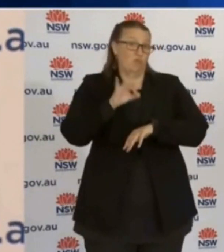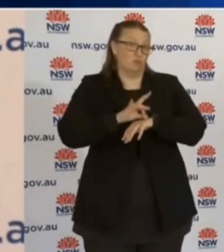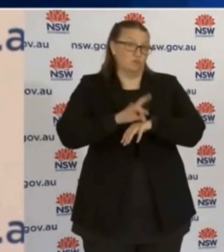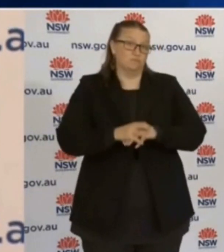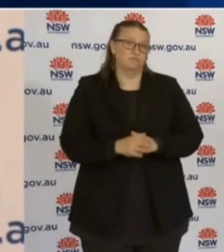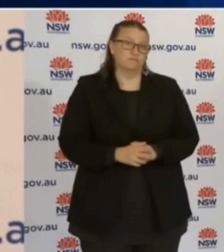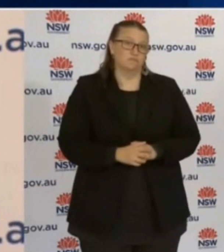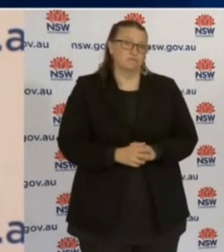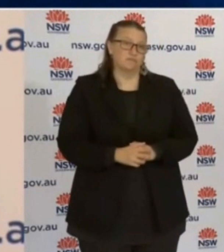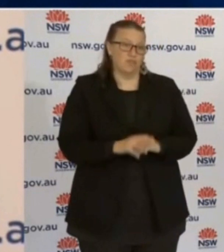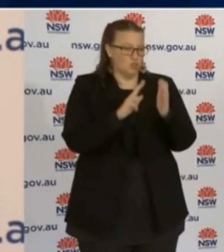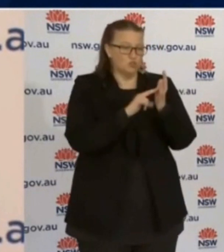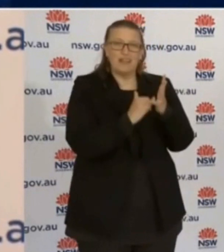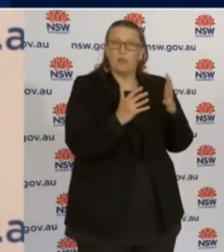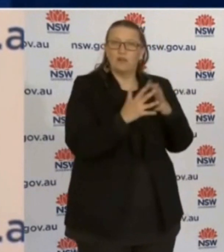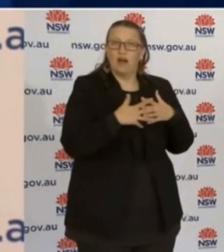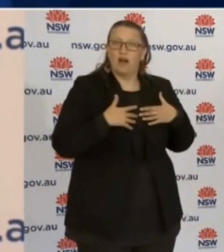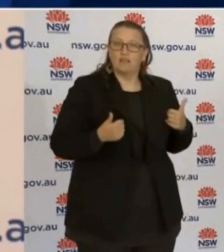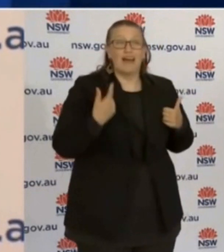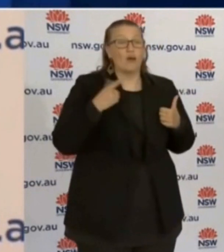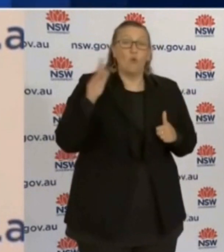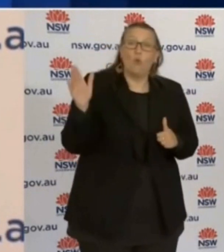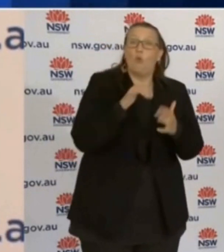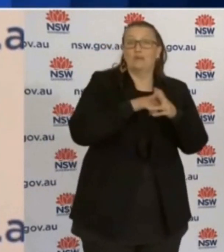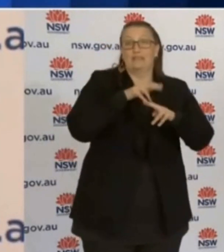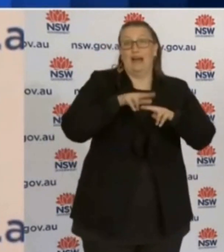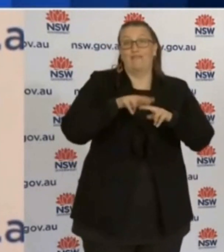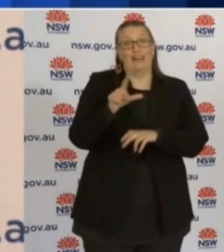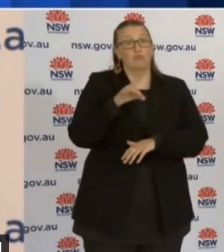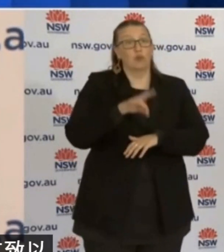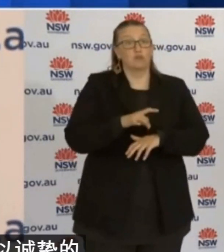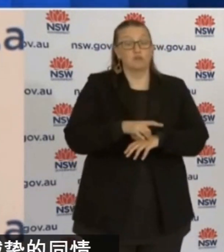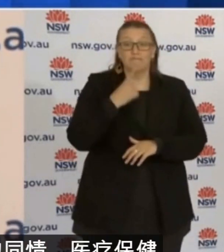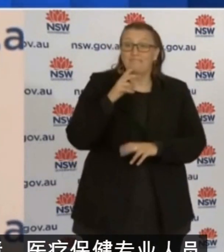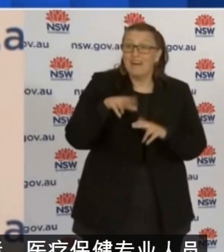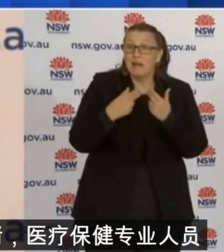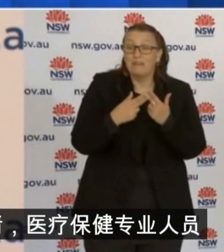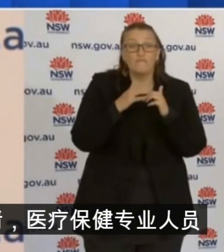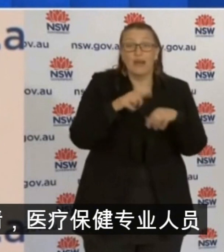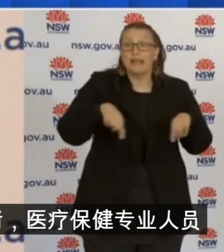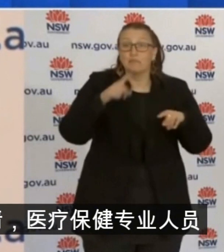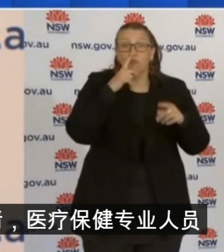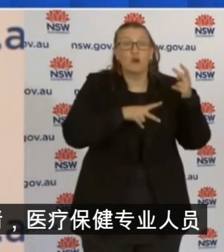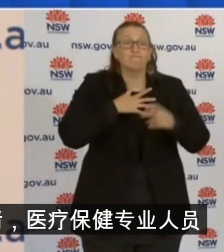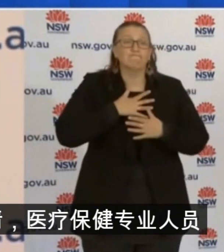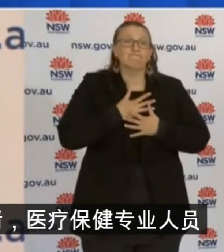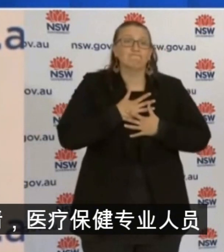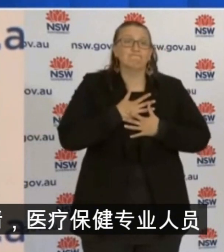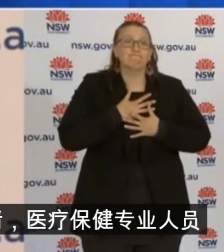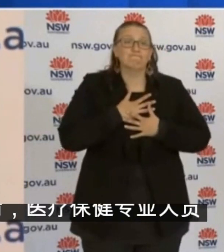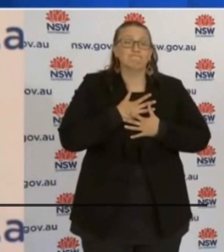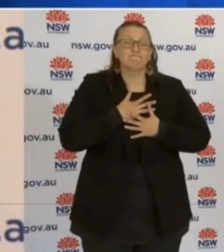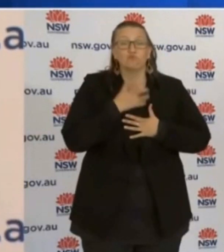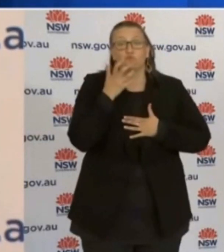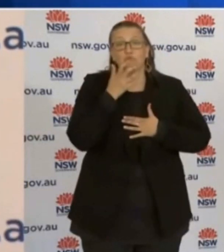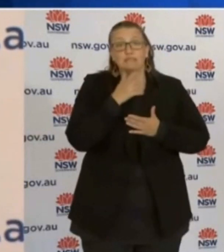Liverpool Hospital extend their sincere sympathy to the families and friends of these patients, and the death of any